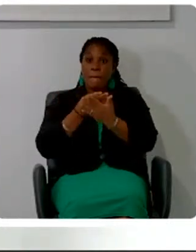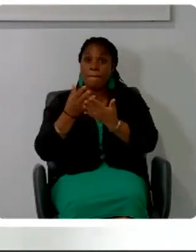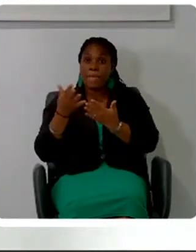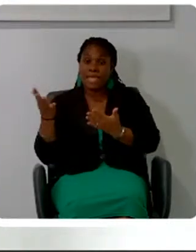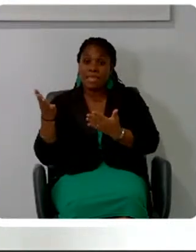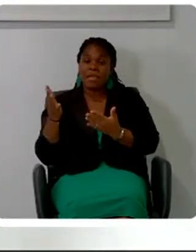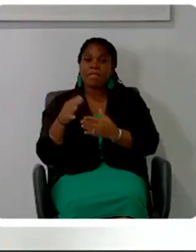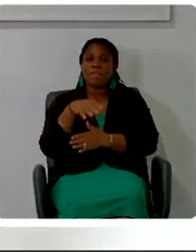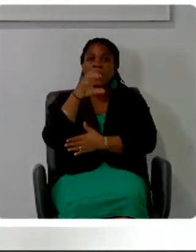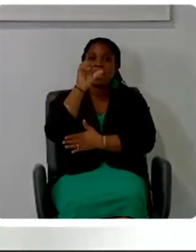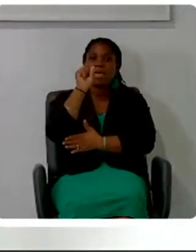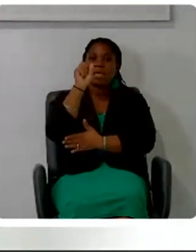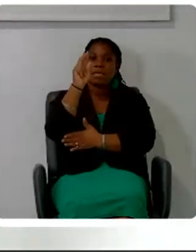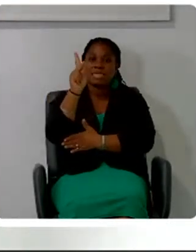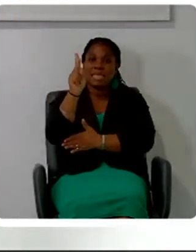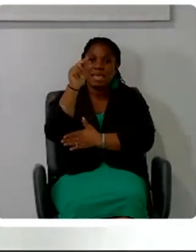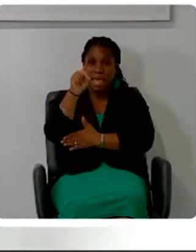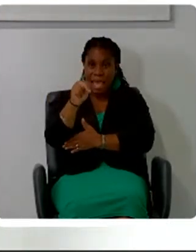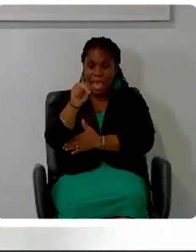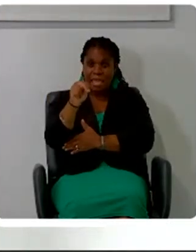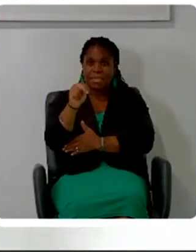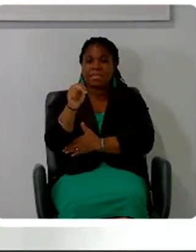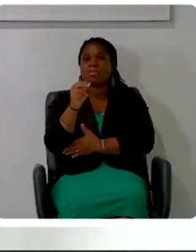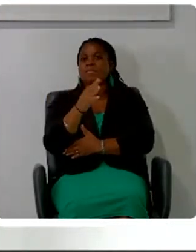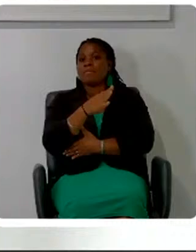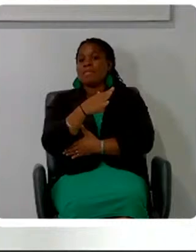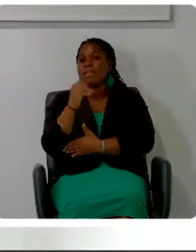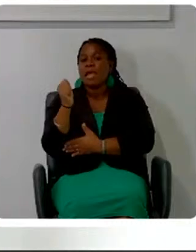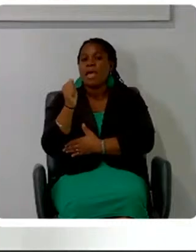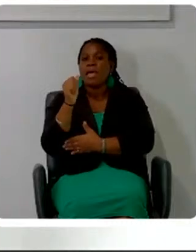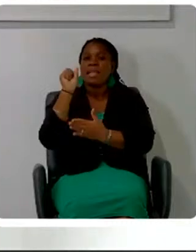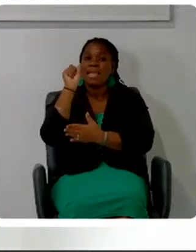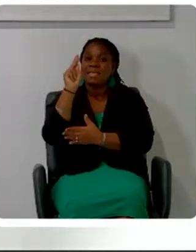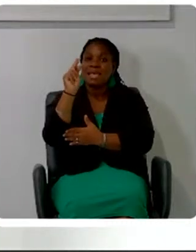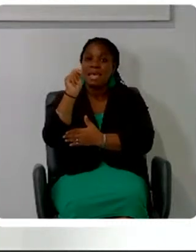Brandon, SKN Newsline, Mr. Glenn Barth,